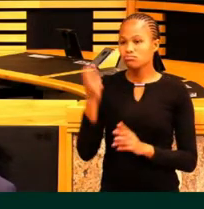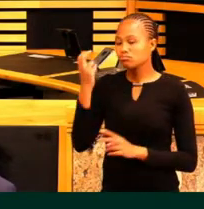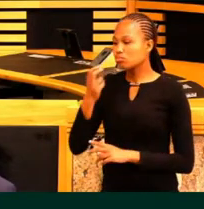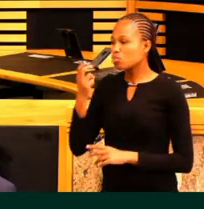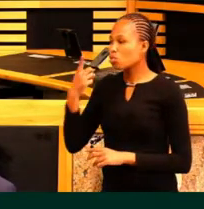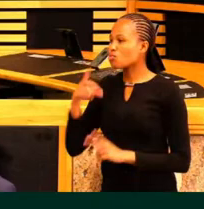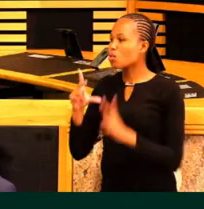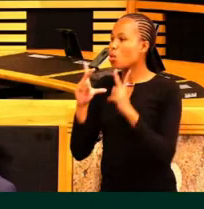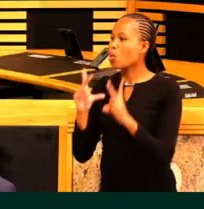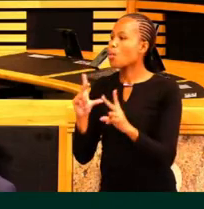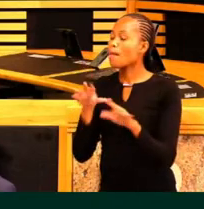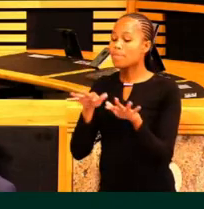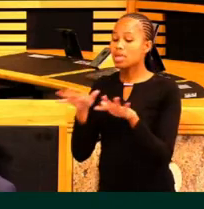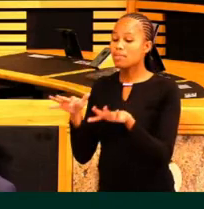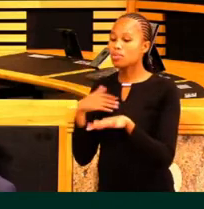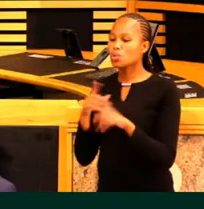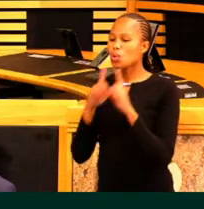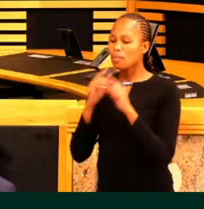business